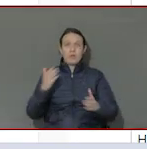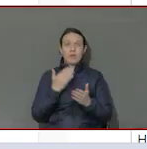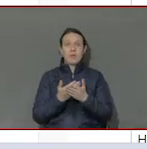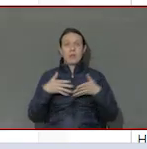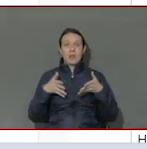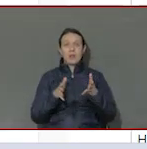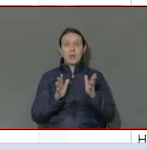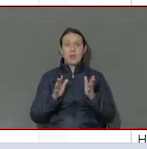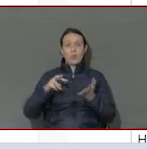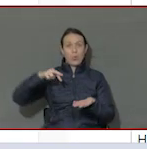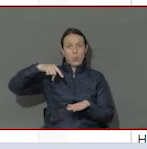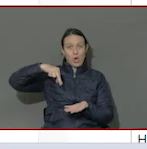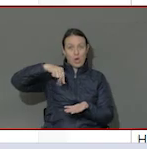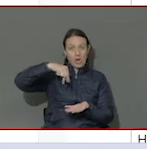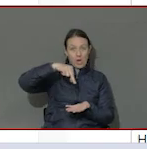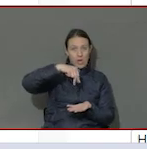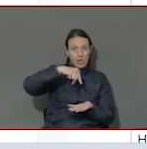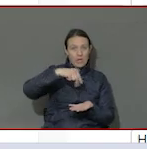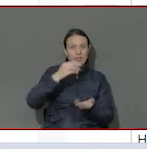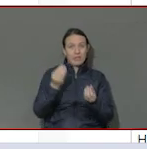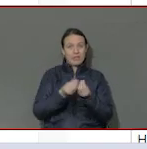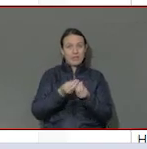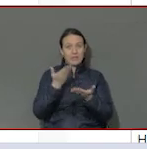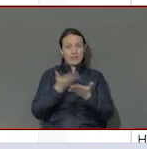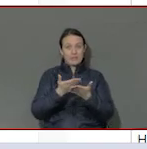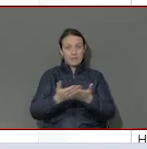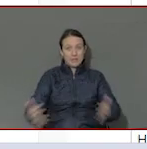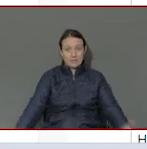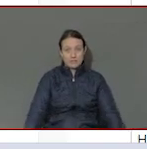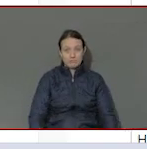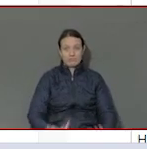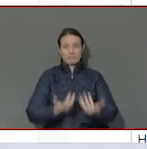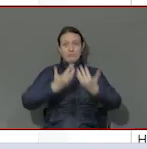walk and still be able to carry what? Carry objects.